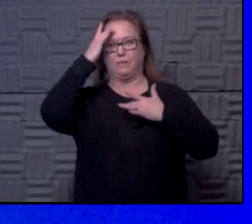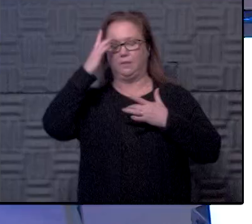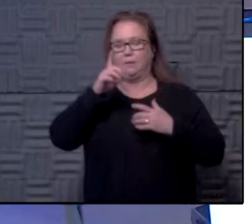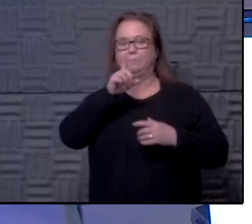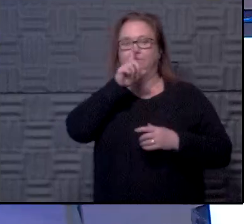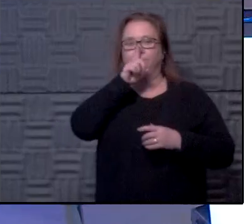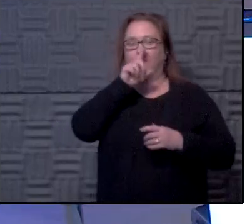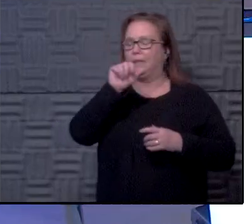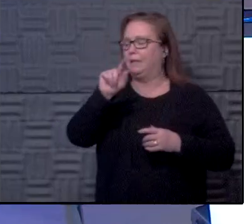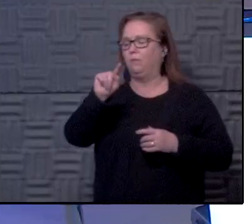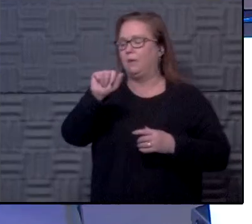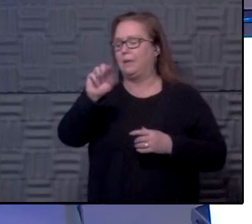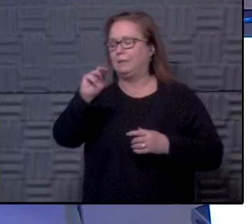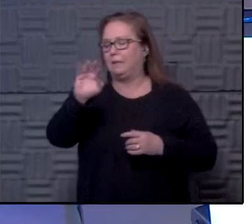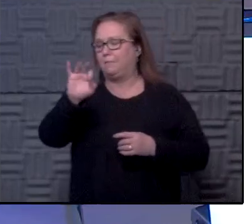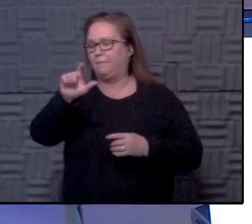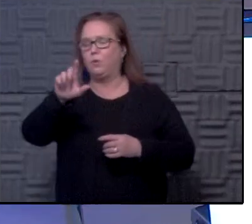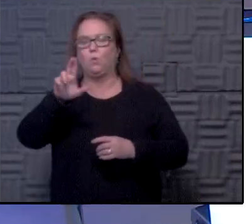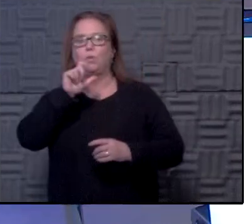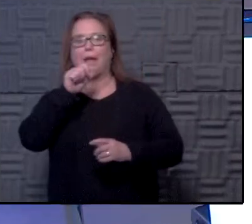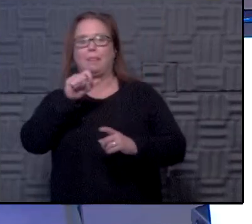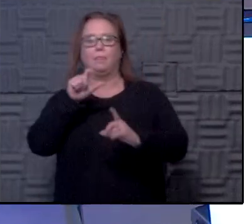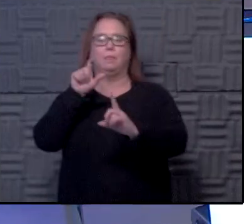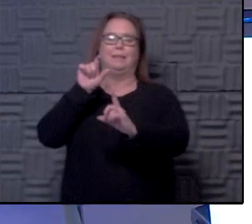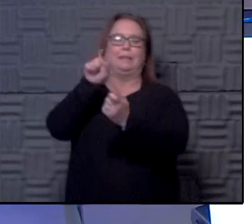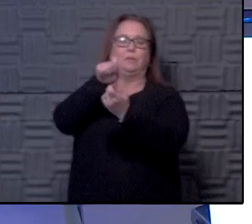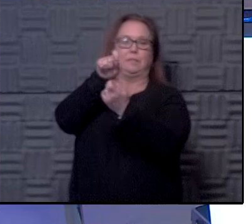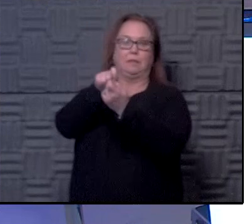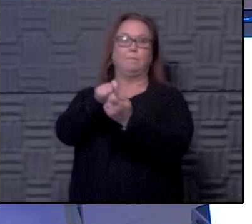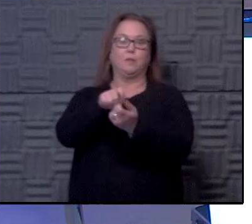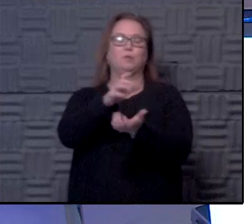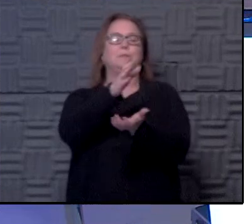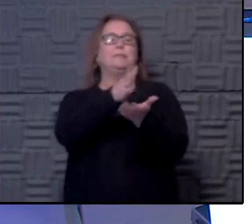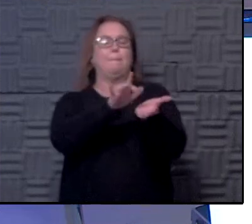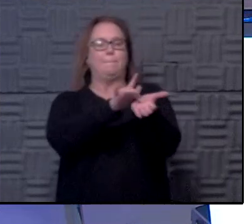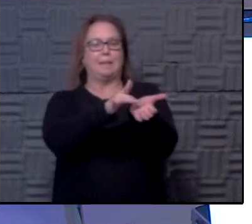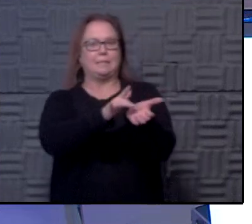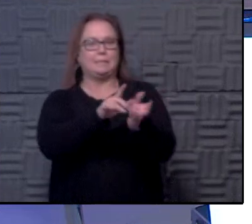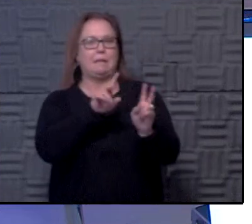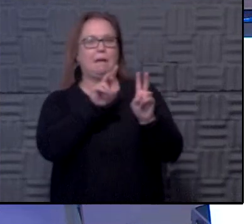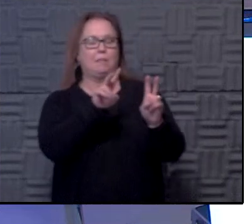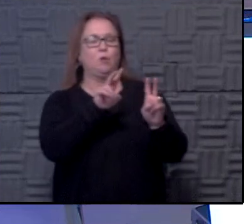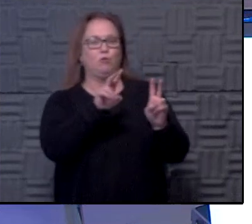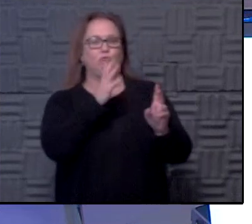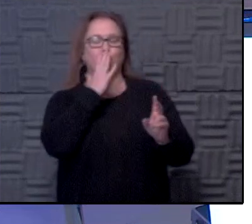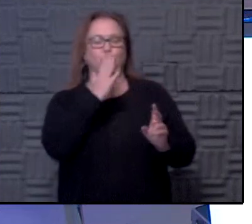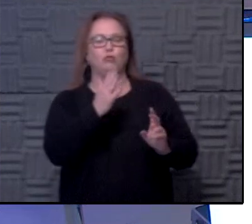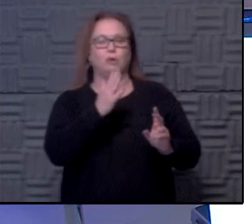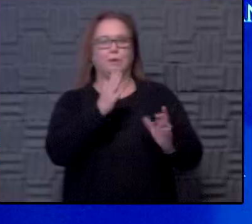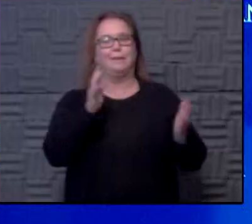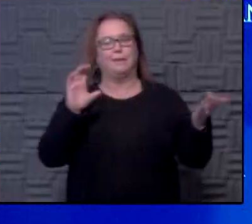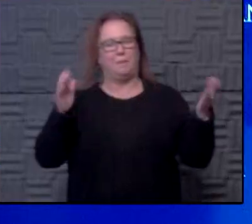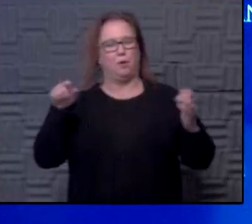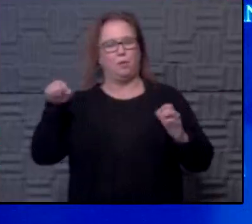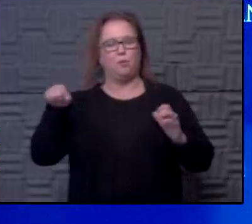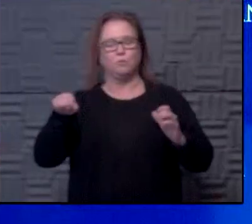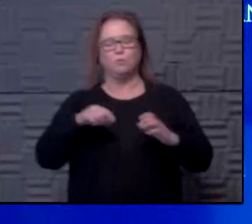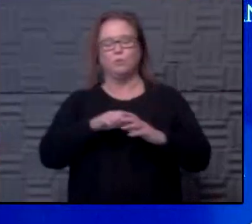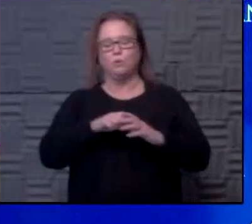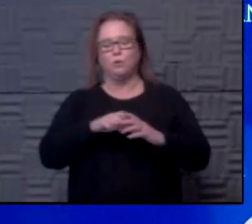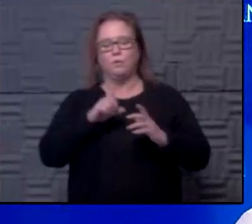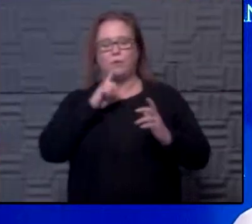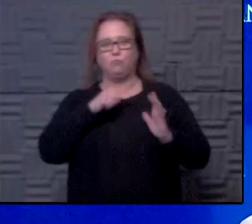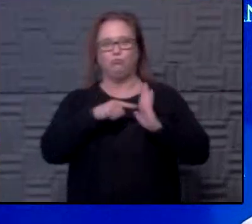saying it's actually Tamiflu or Augmentin, but there are drugs that look really good in phase 1 and early phase 2 trials, I think, that are showing some really